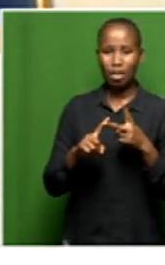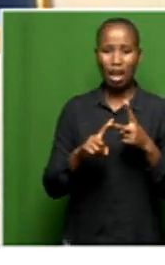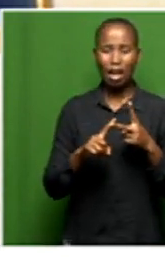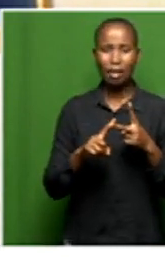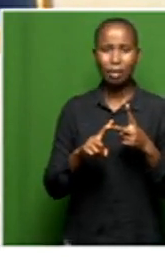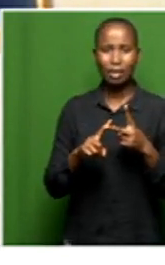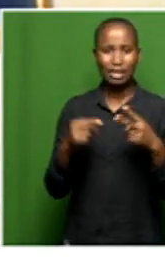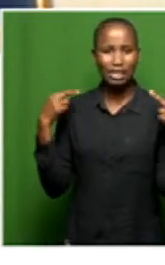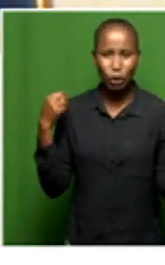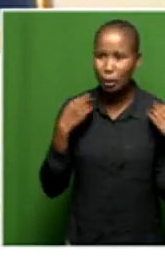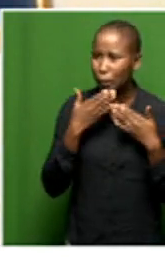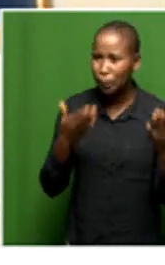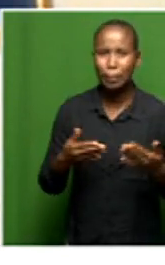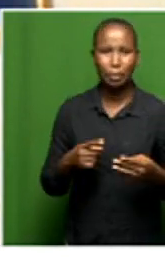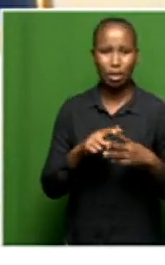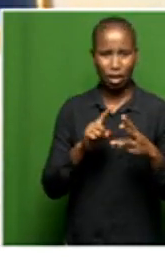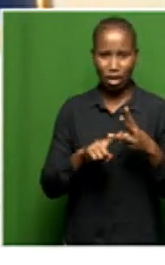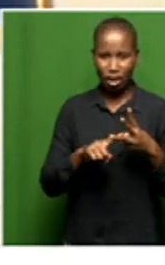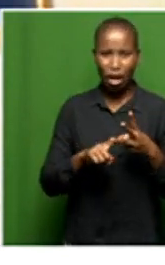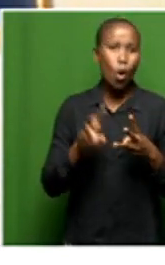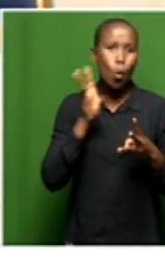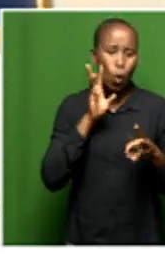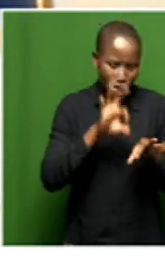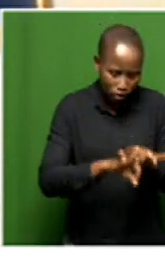safety and security, COC for plumbing. There's